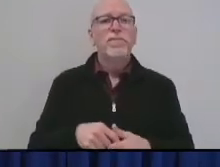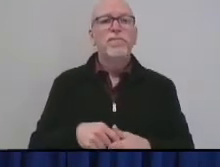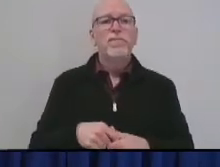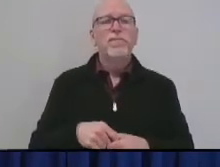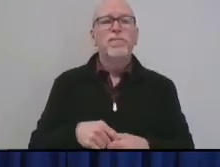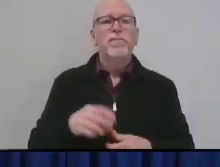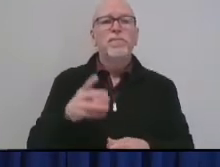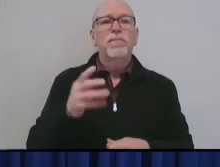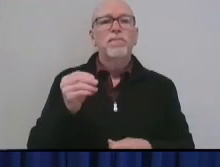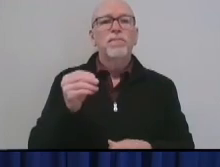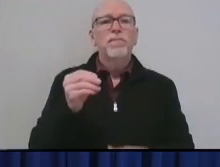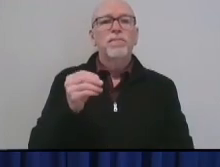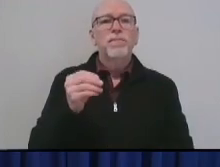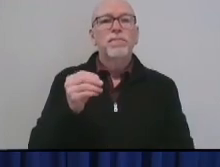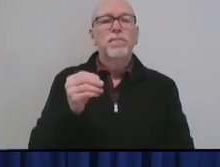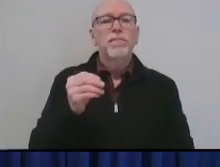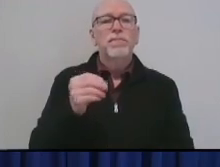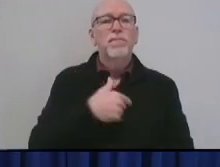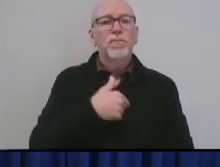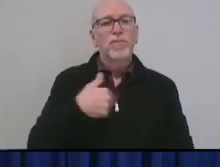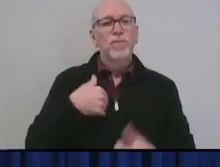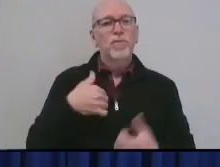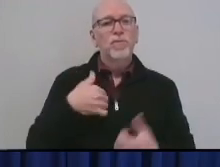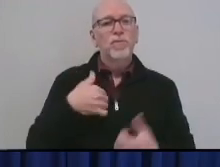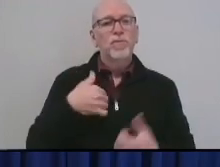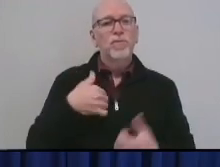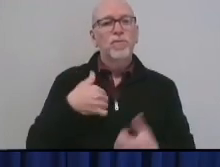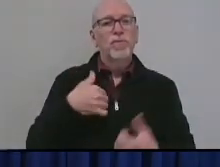and yet we're still